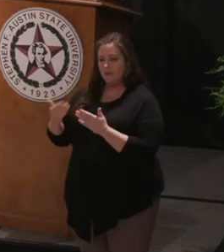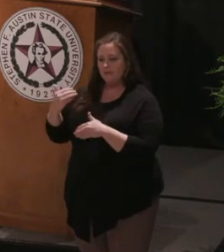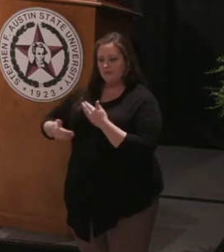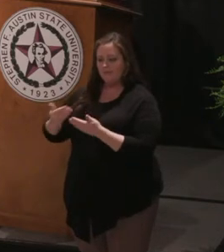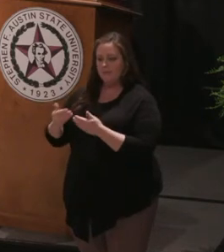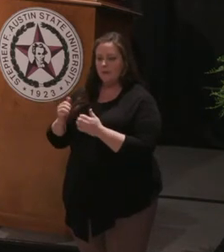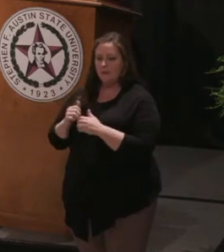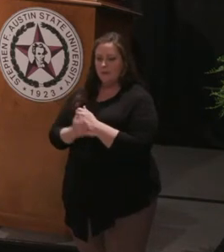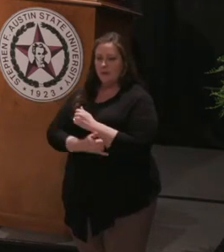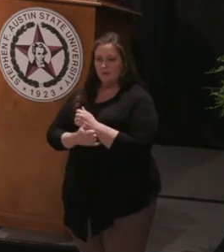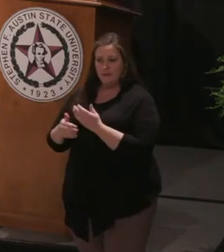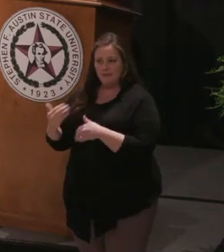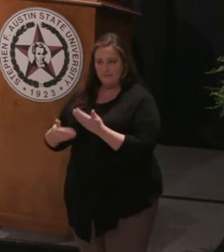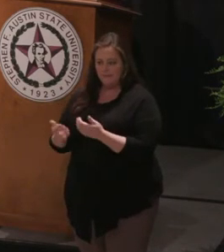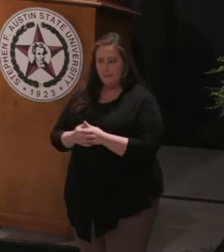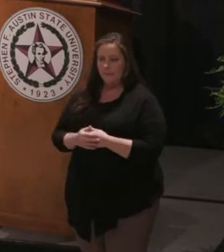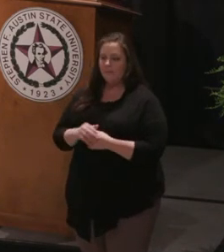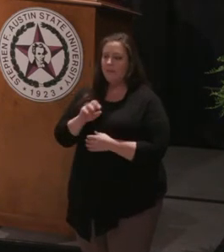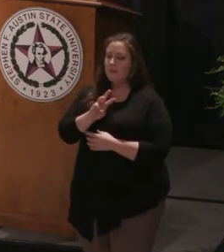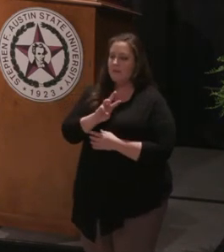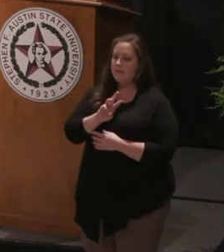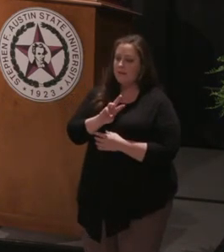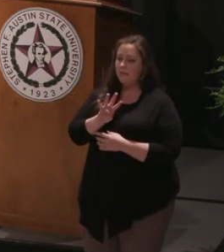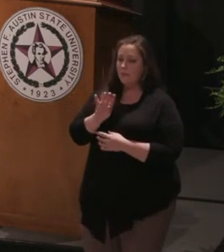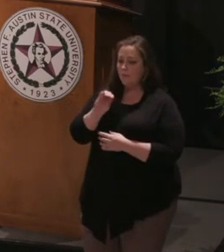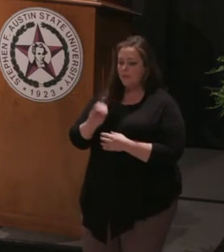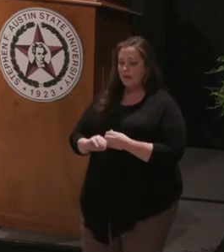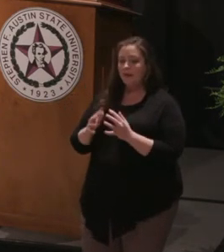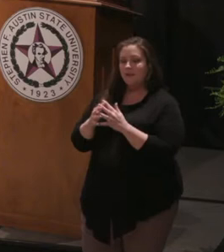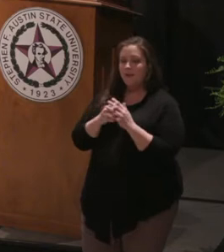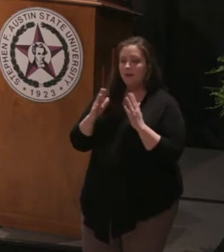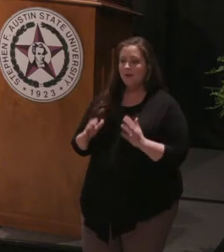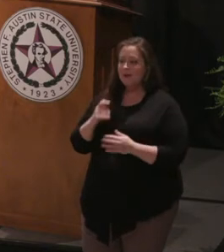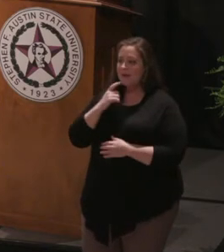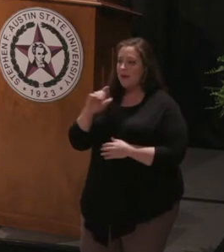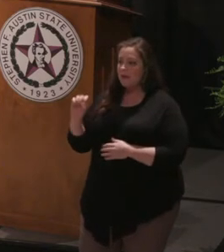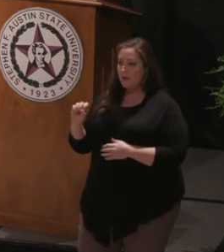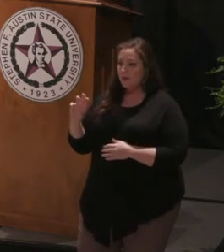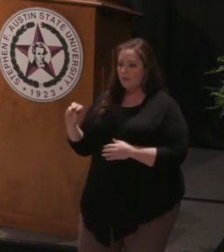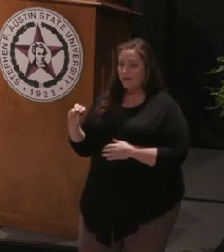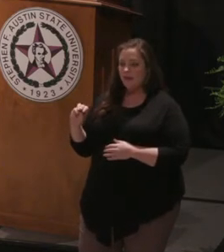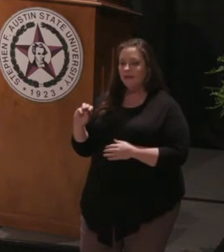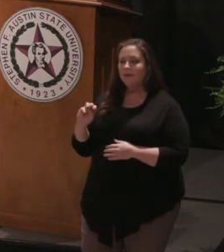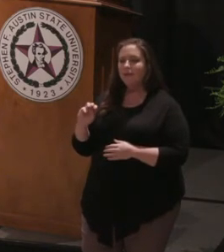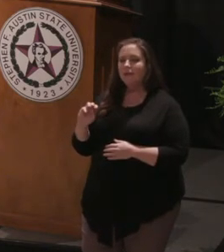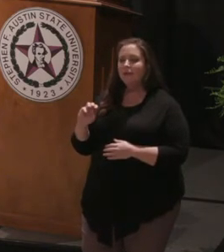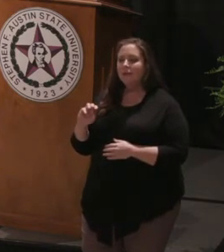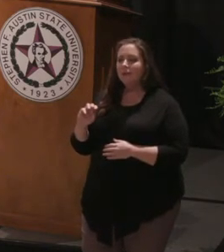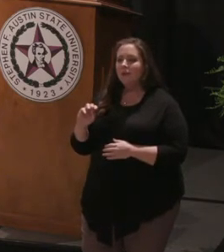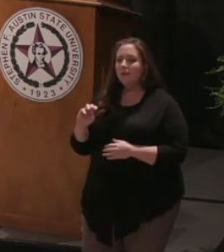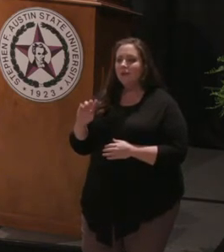in the country. In fact, 64% of Americans say that social media